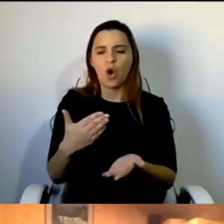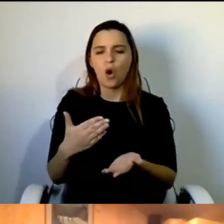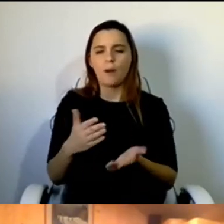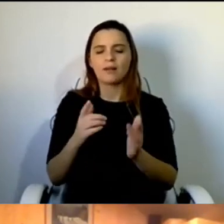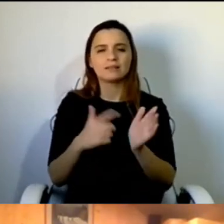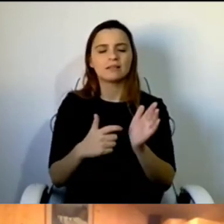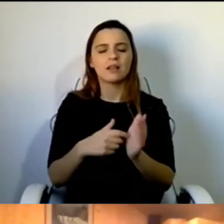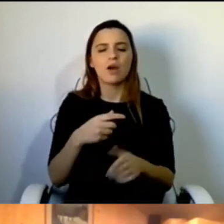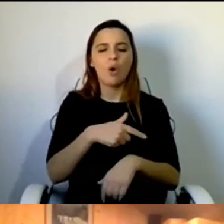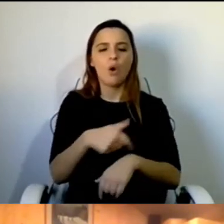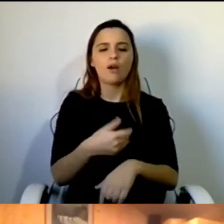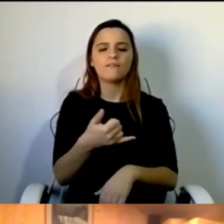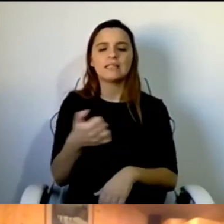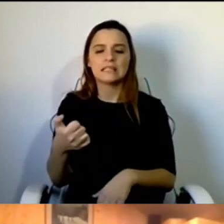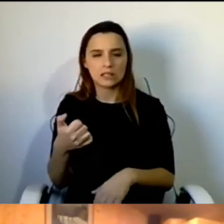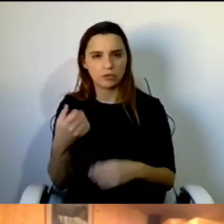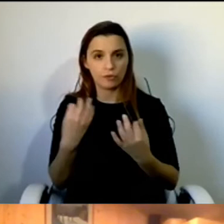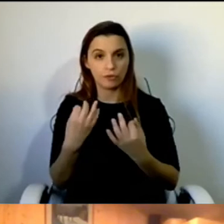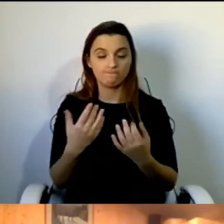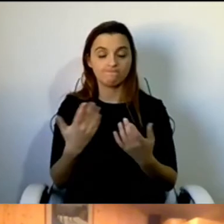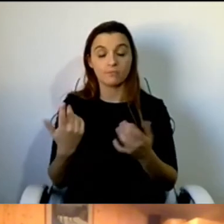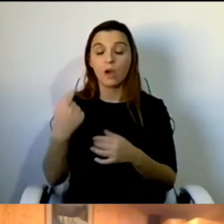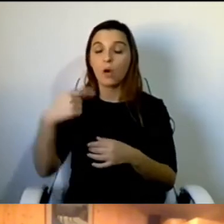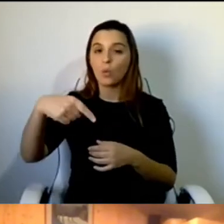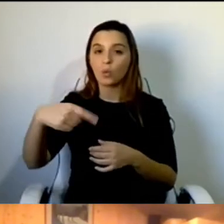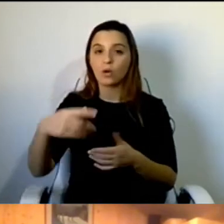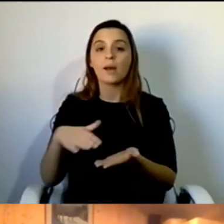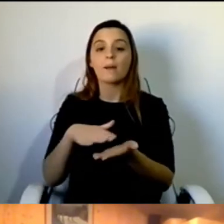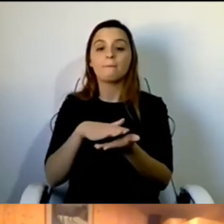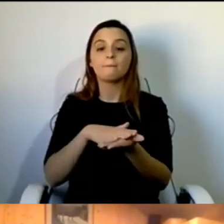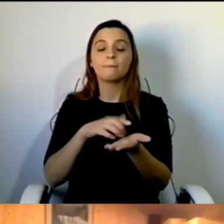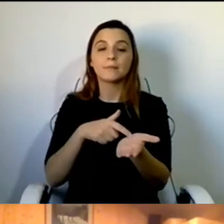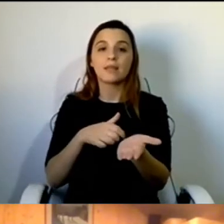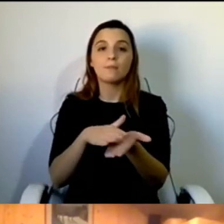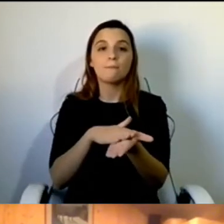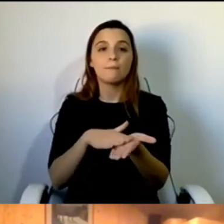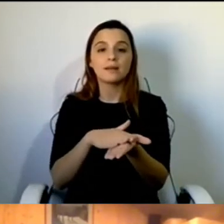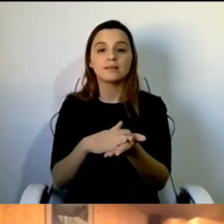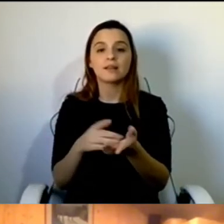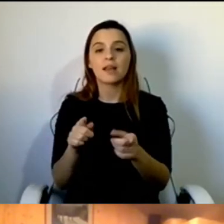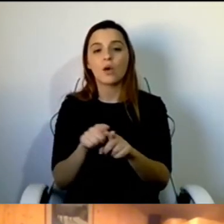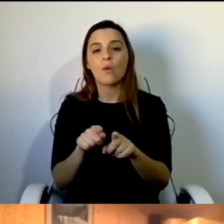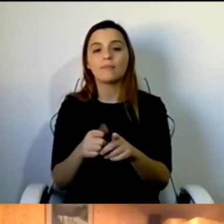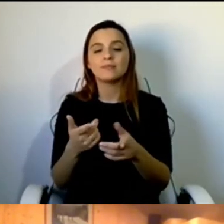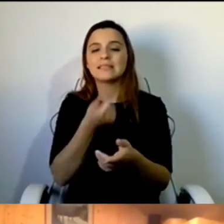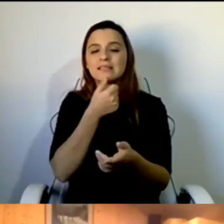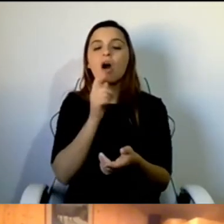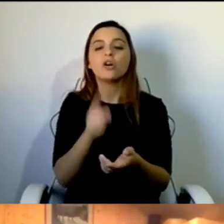the counting of them, is decide who's going to pay for your assistance. And what happened is that